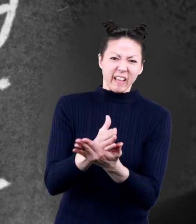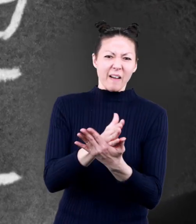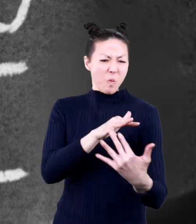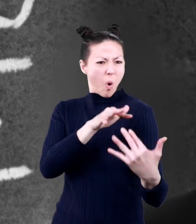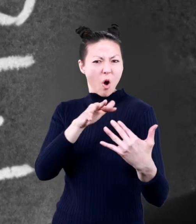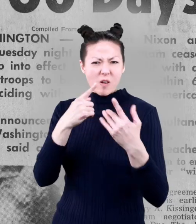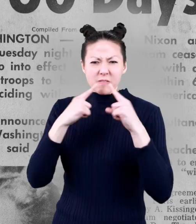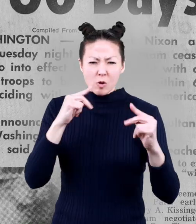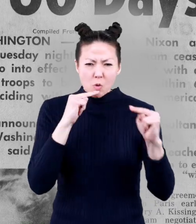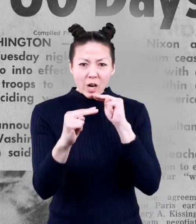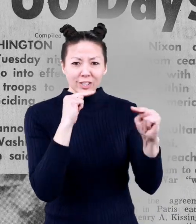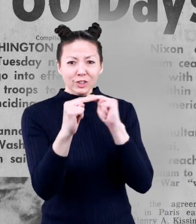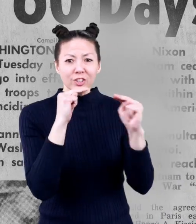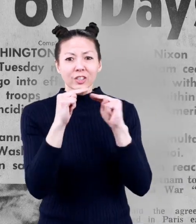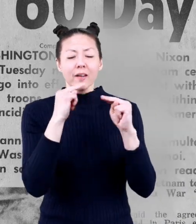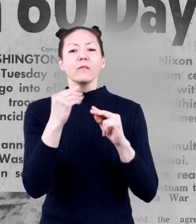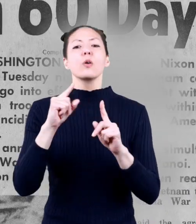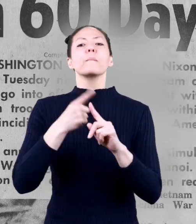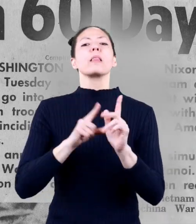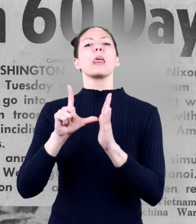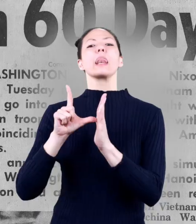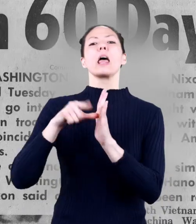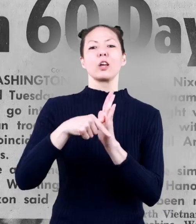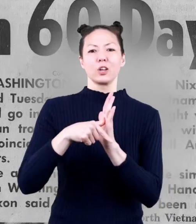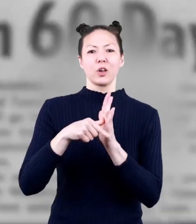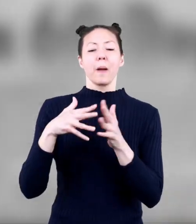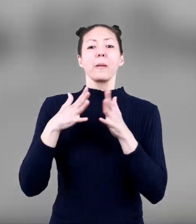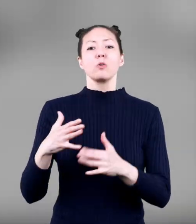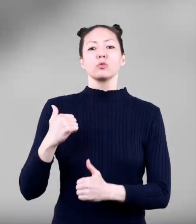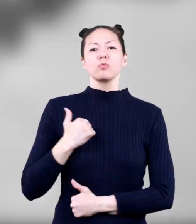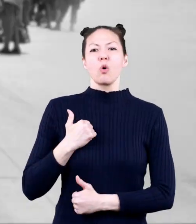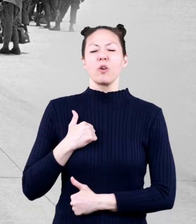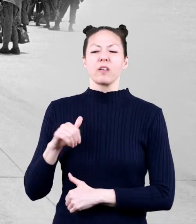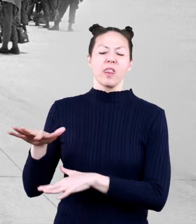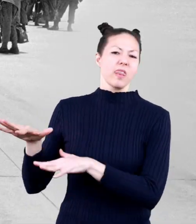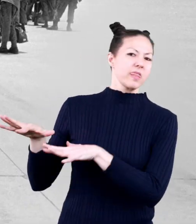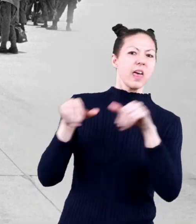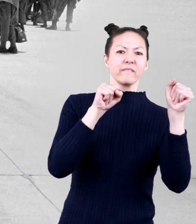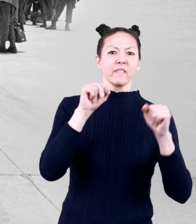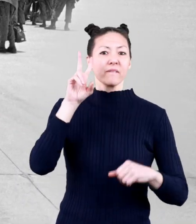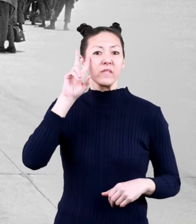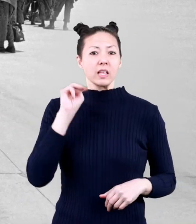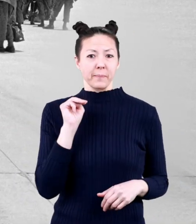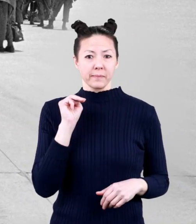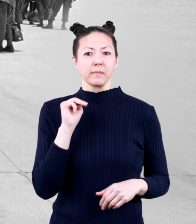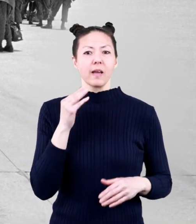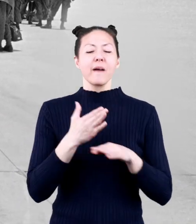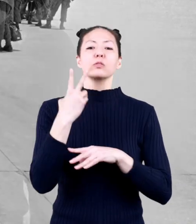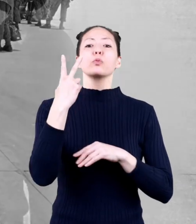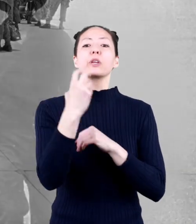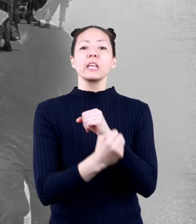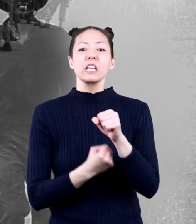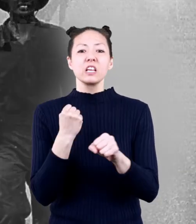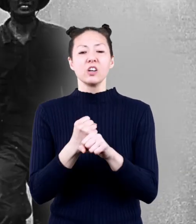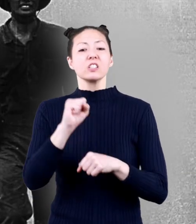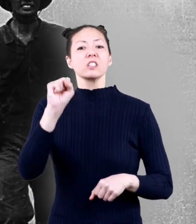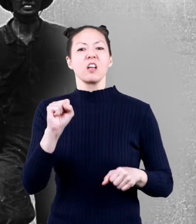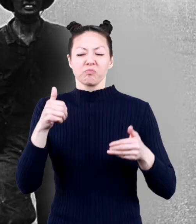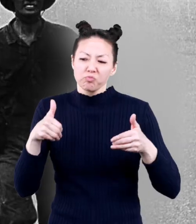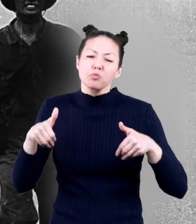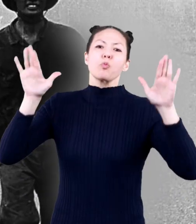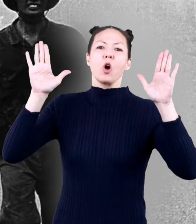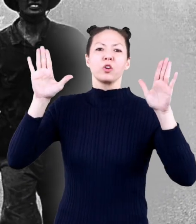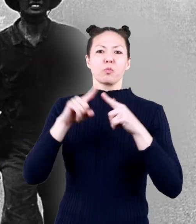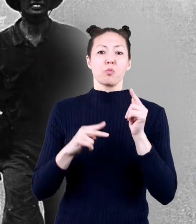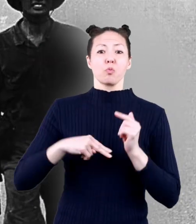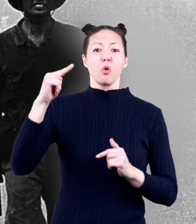a ceasefire was negotiated, and then a few months later all of the American troops left Vietnam. Nearly 2 years later,